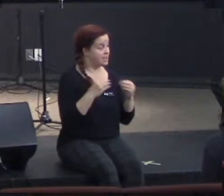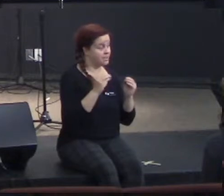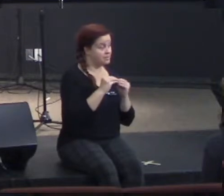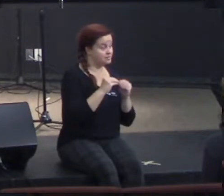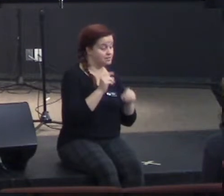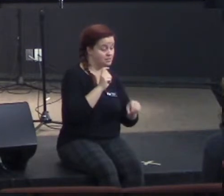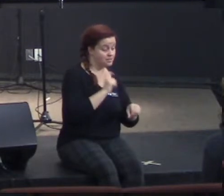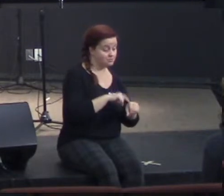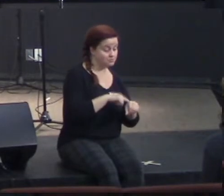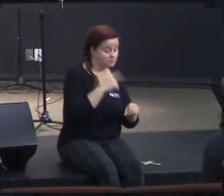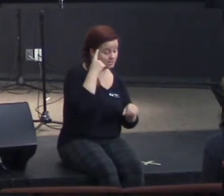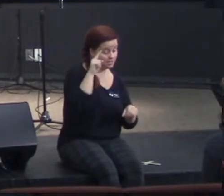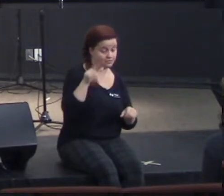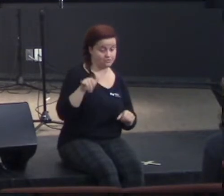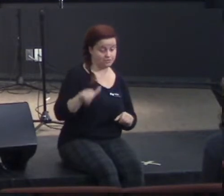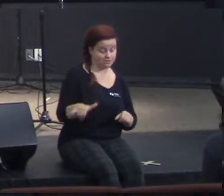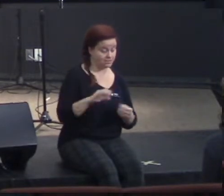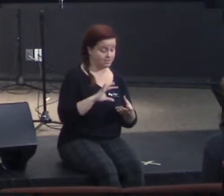you're welcome, bro.